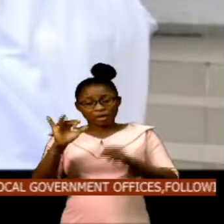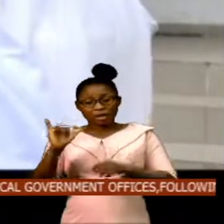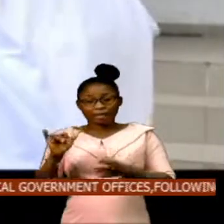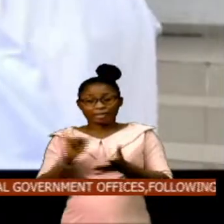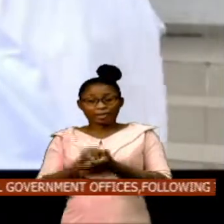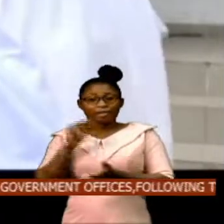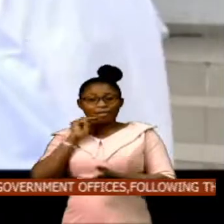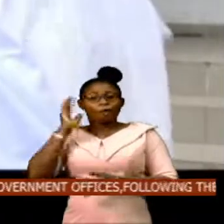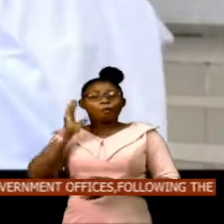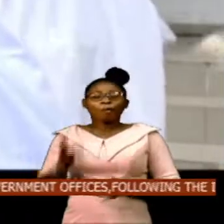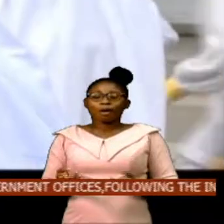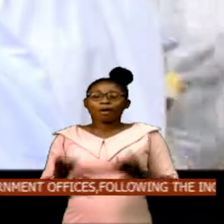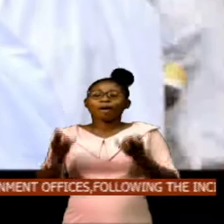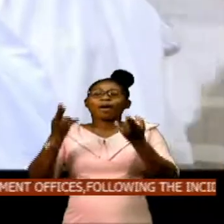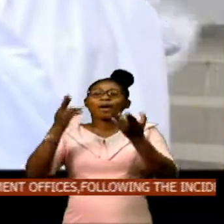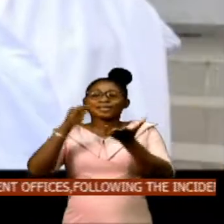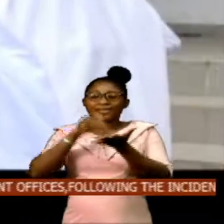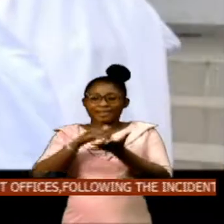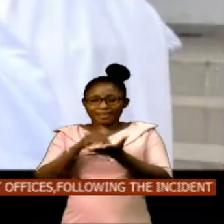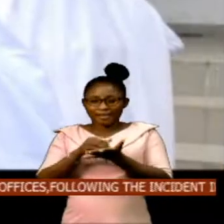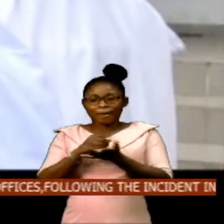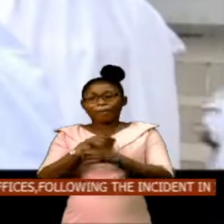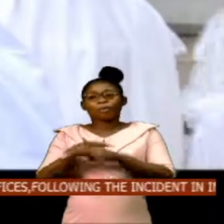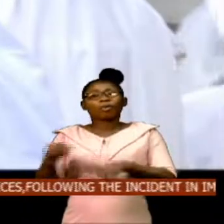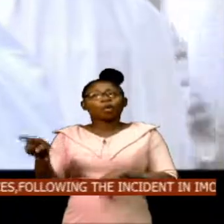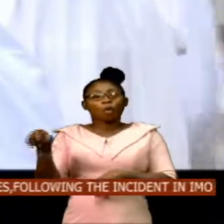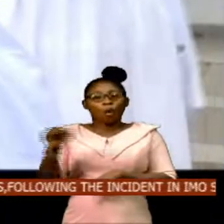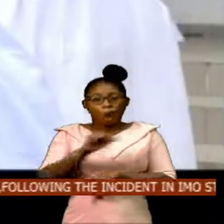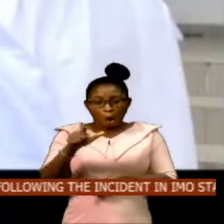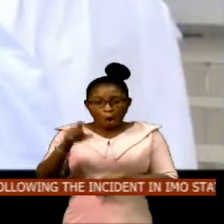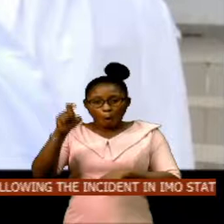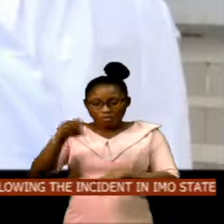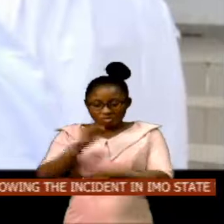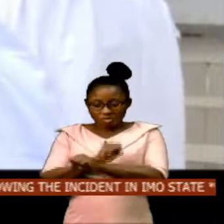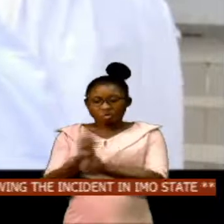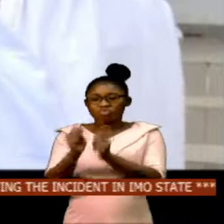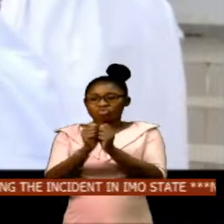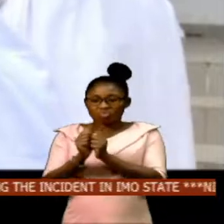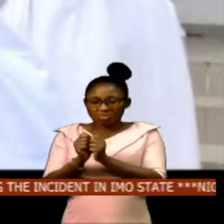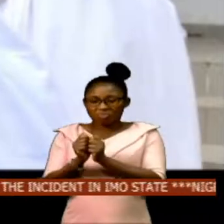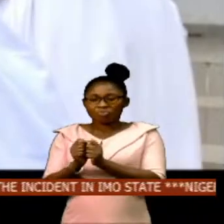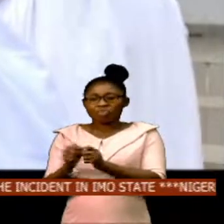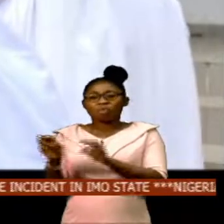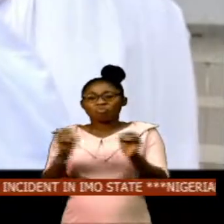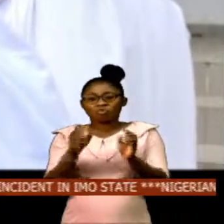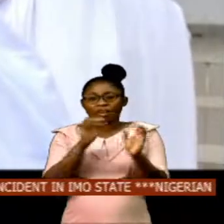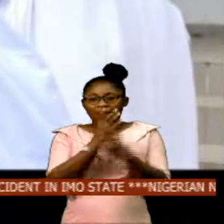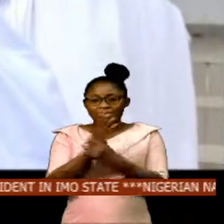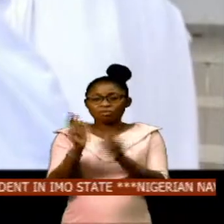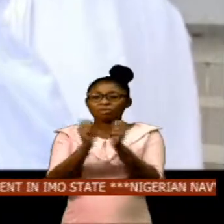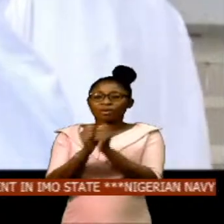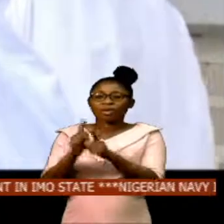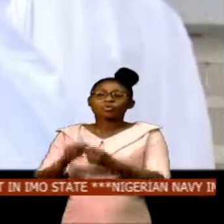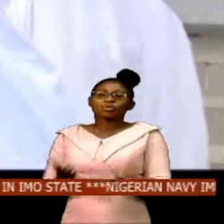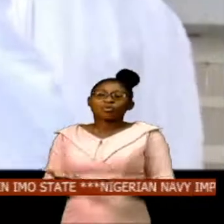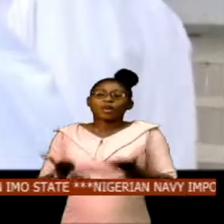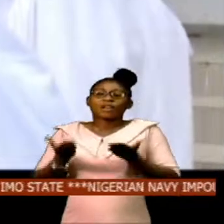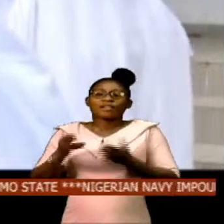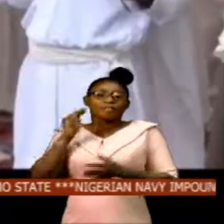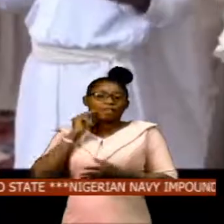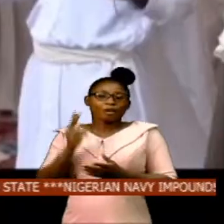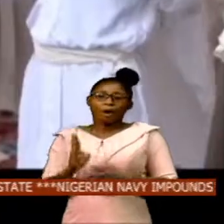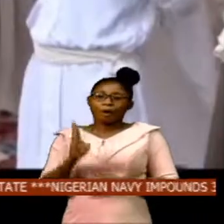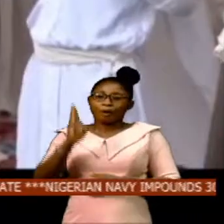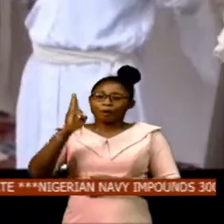that Nigeria will rise again. But we all must work together. We must put our hands together to be able to lift